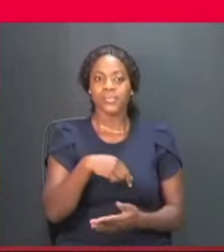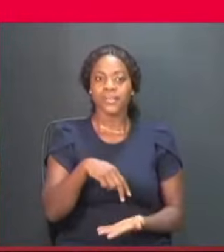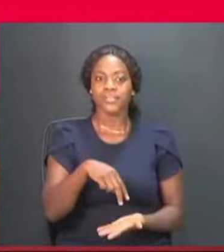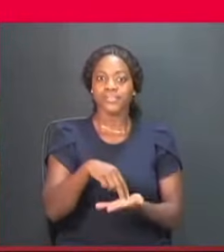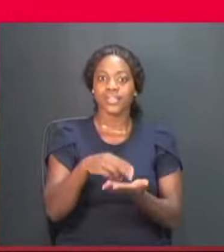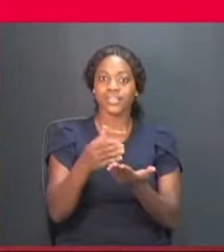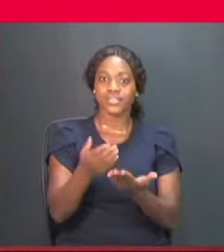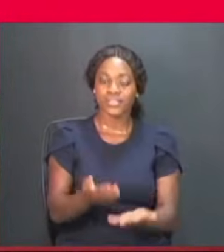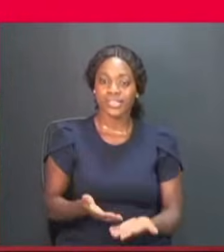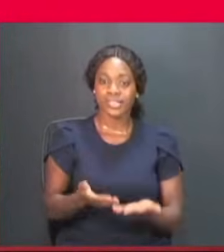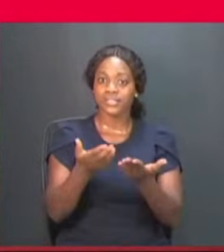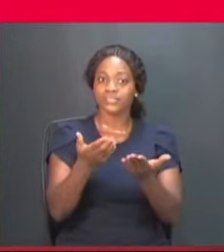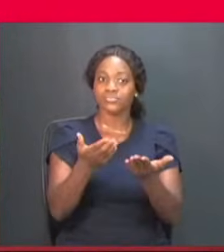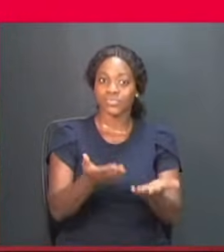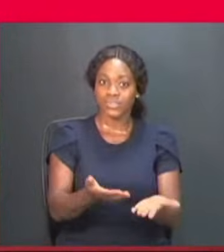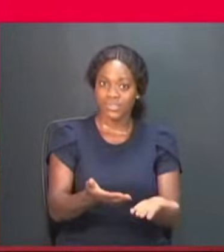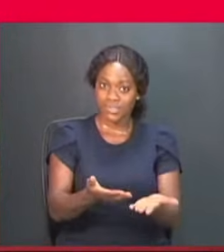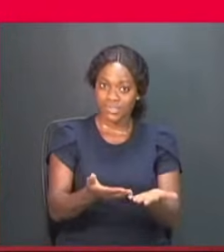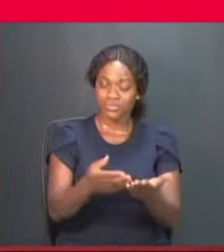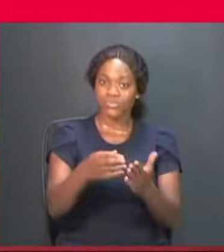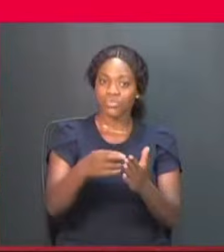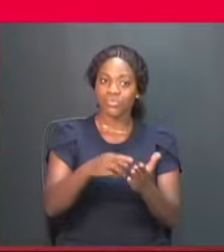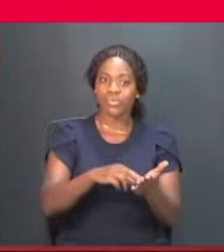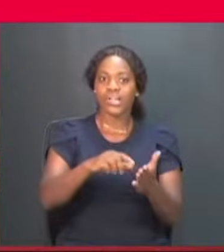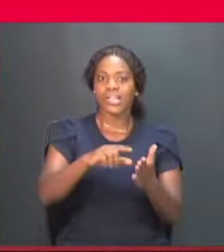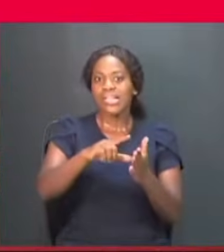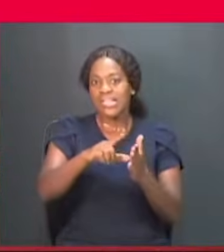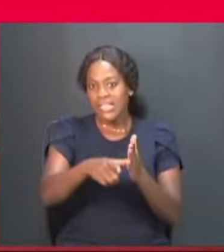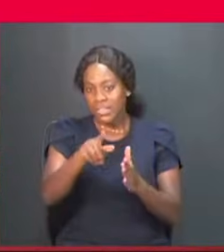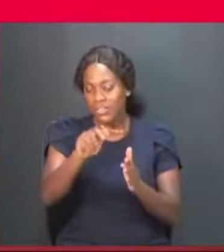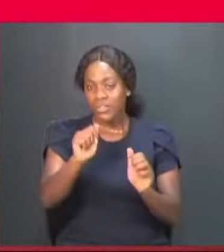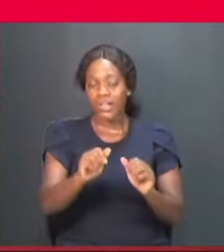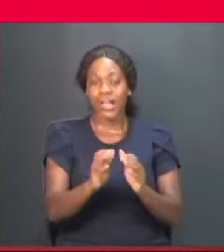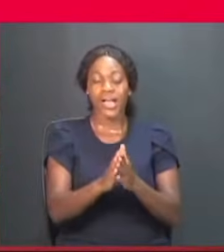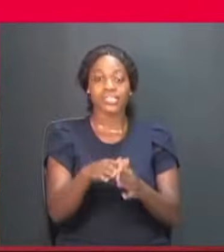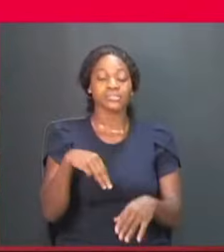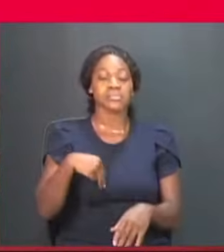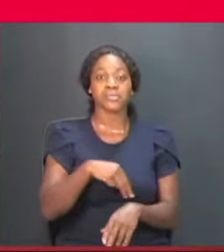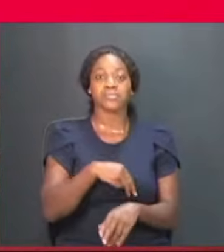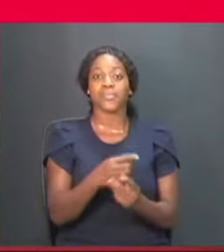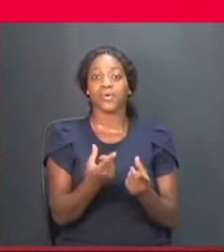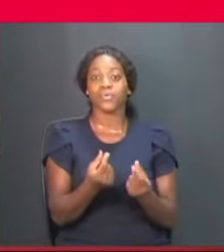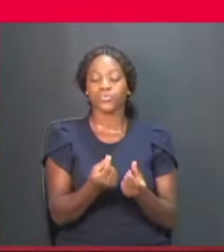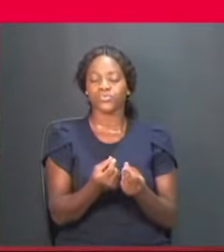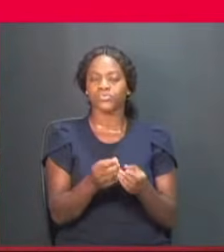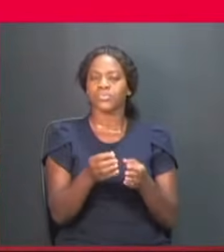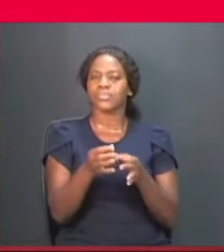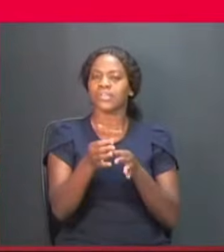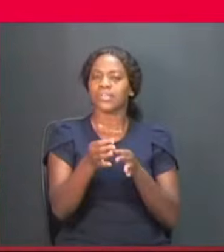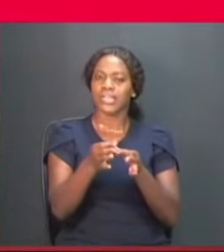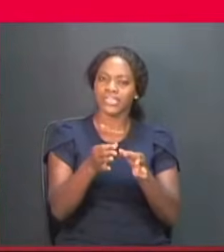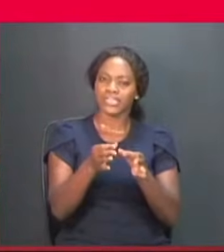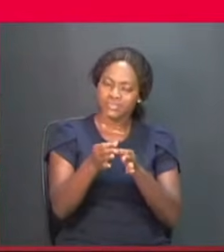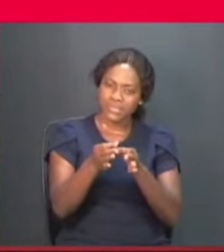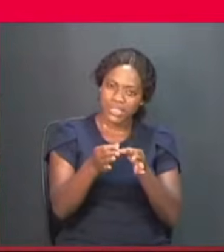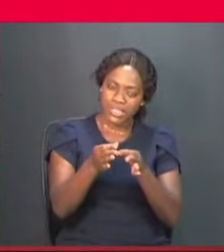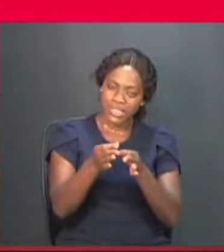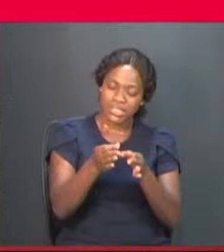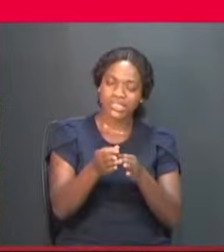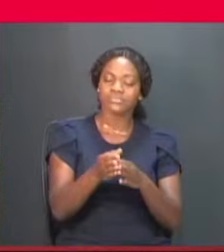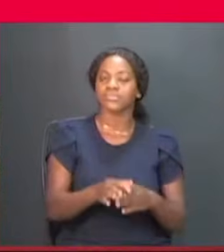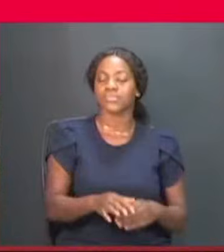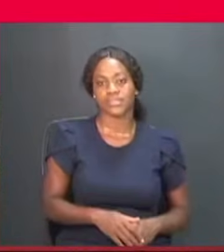and lay, it is then that you can ask the member to give